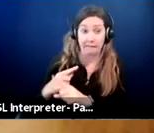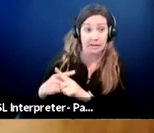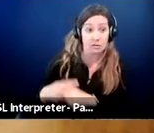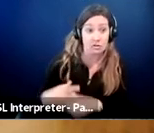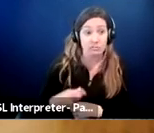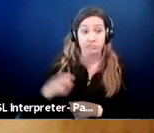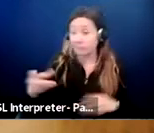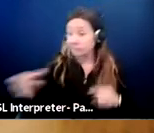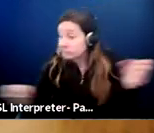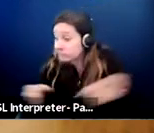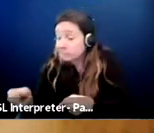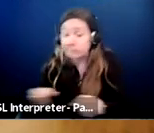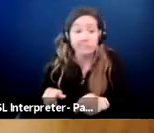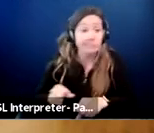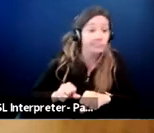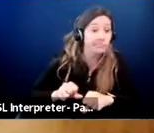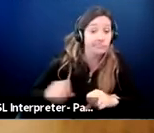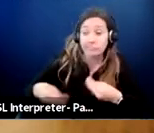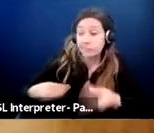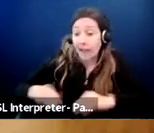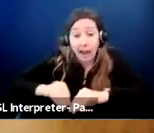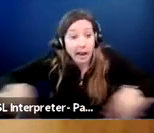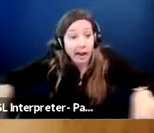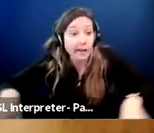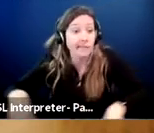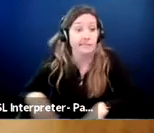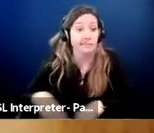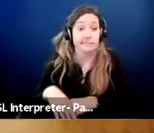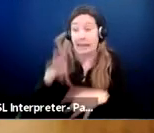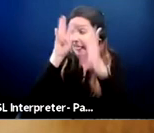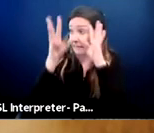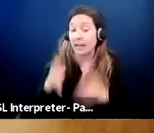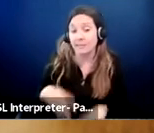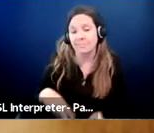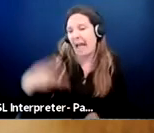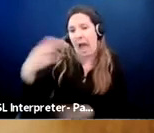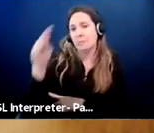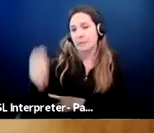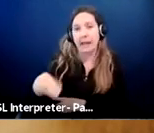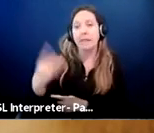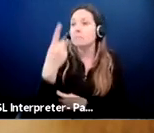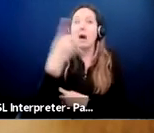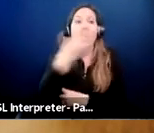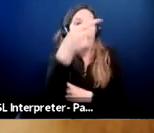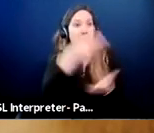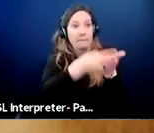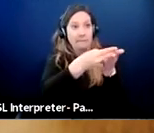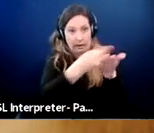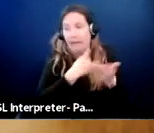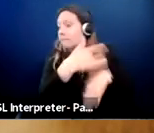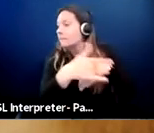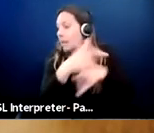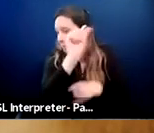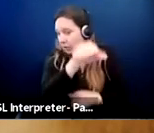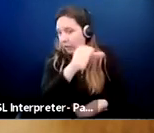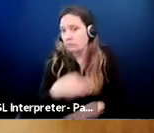you're growing, you're exporting, you're being innovative, there's a high chance you can probably qualify for some government funding. Now,